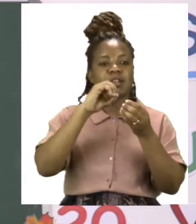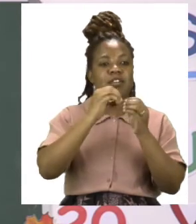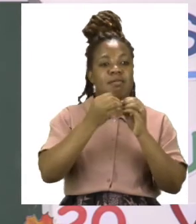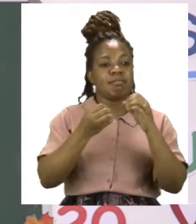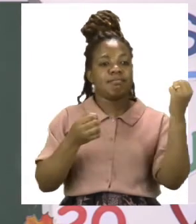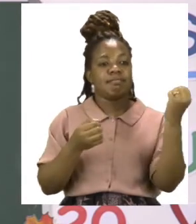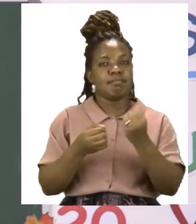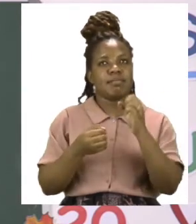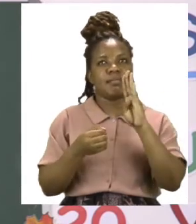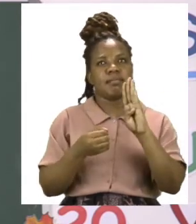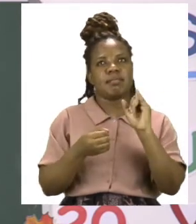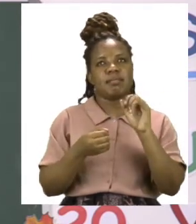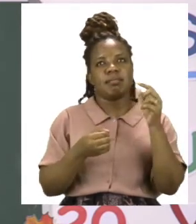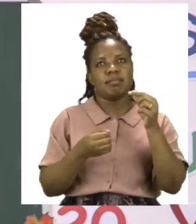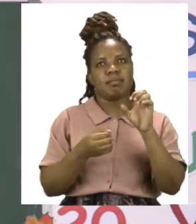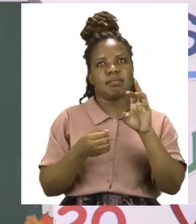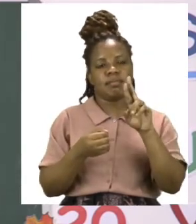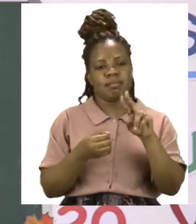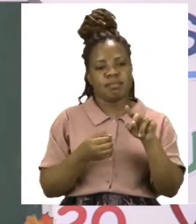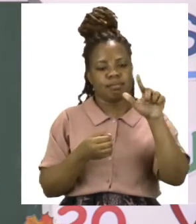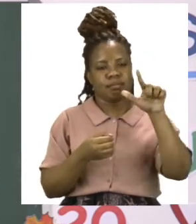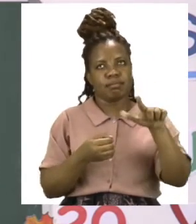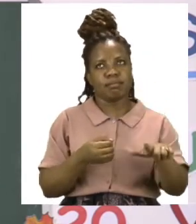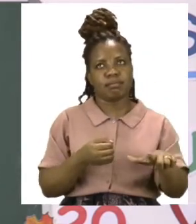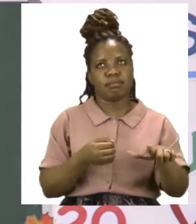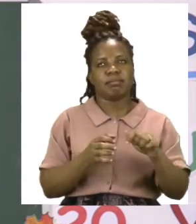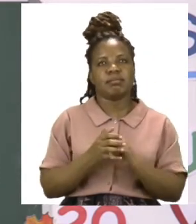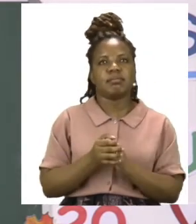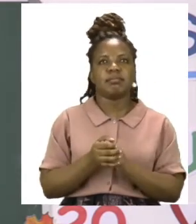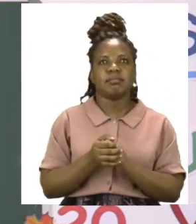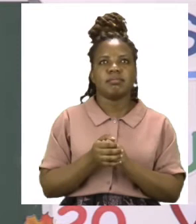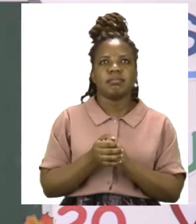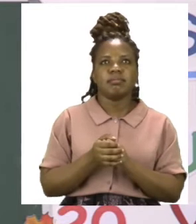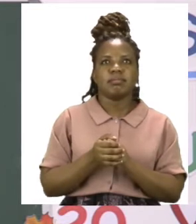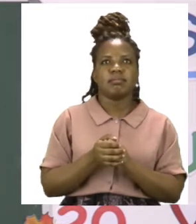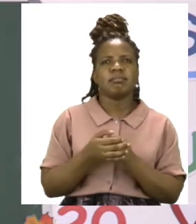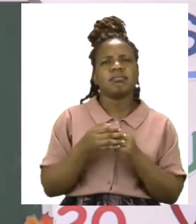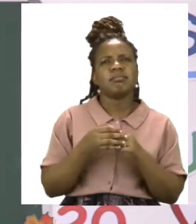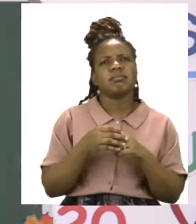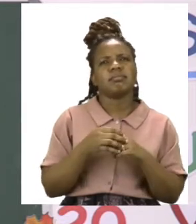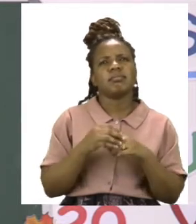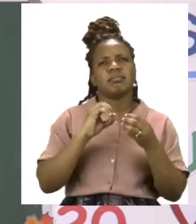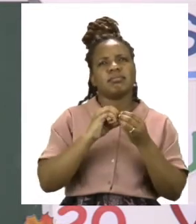more. So let's say we have our 2 numbers, 38